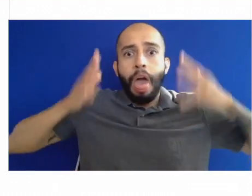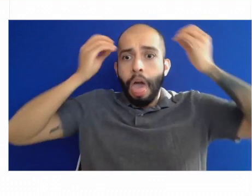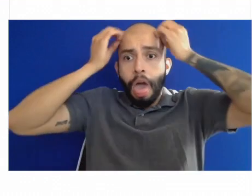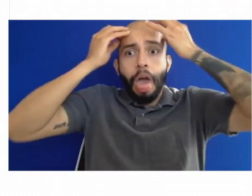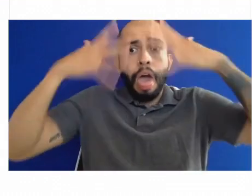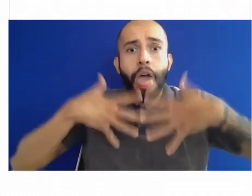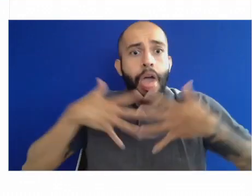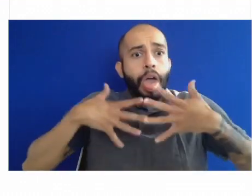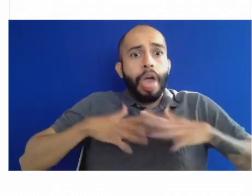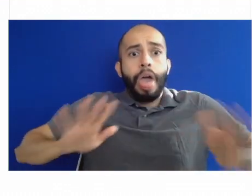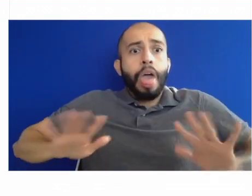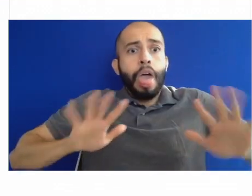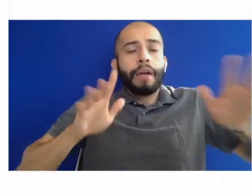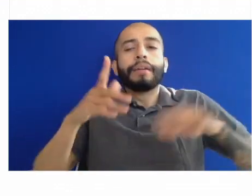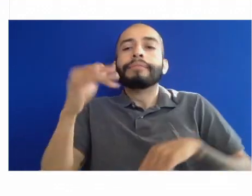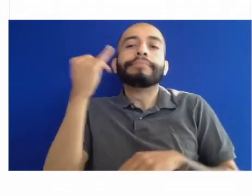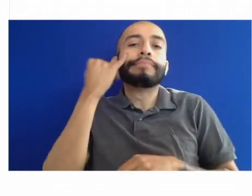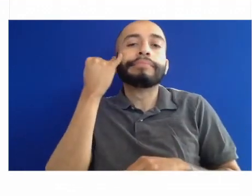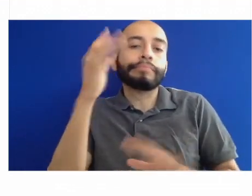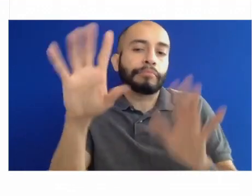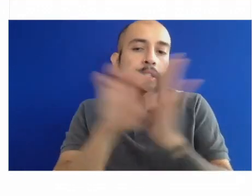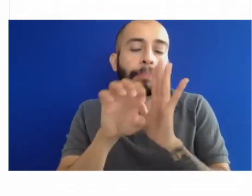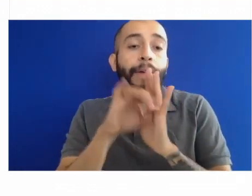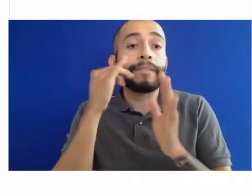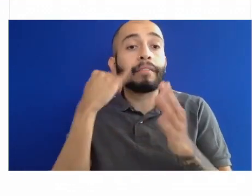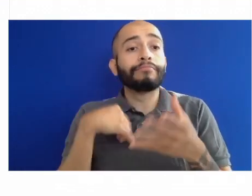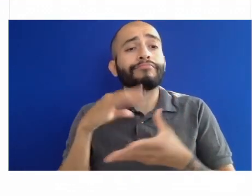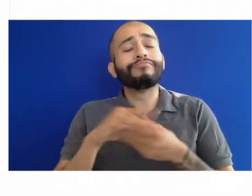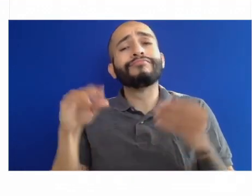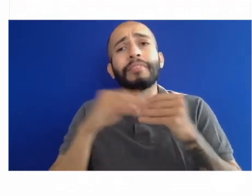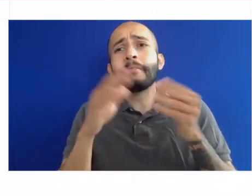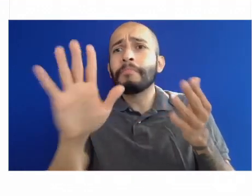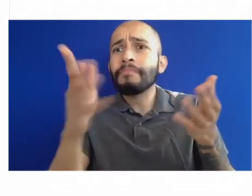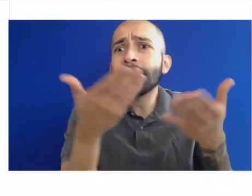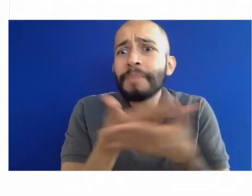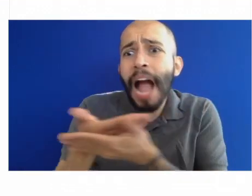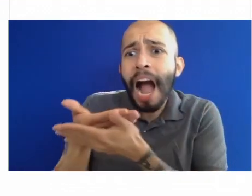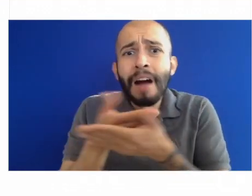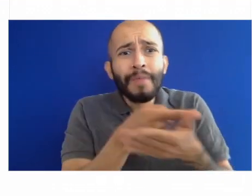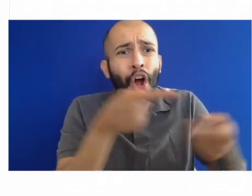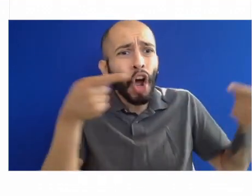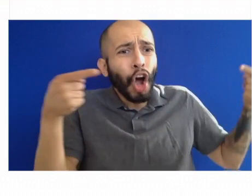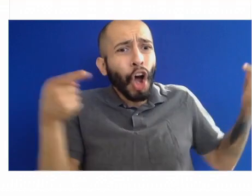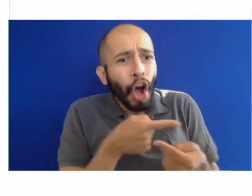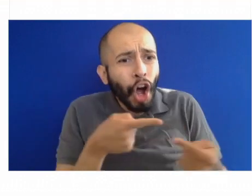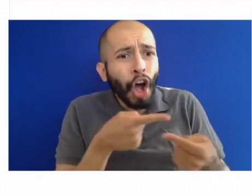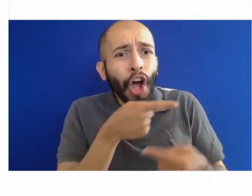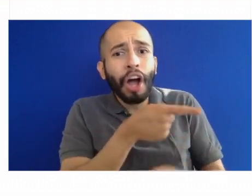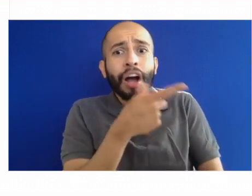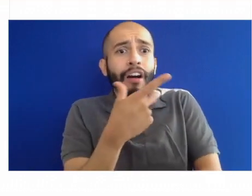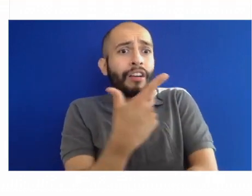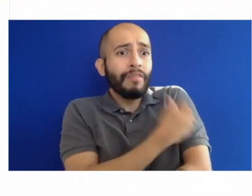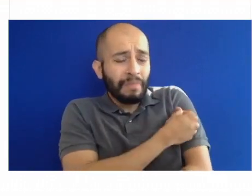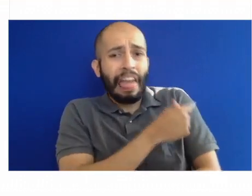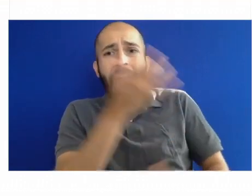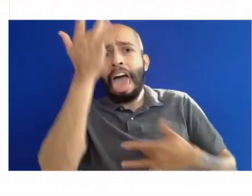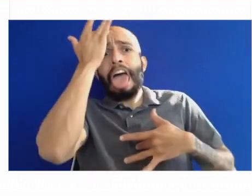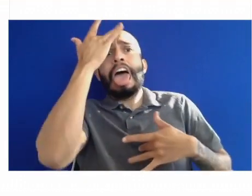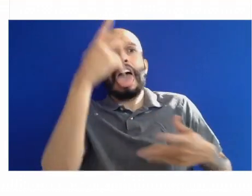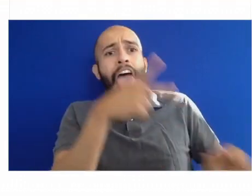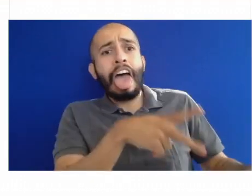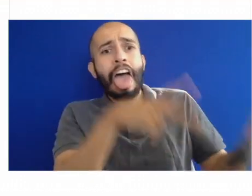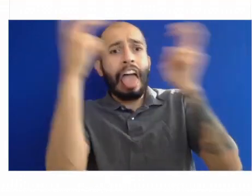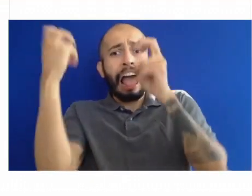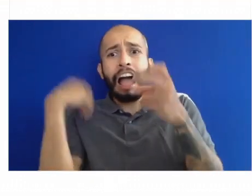vaccine, right? And I interview the mother, and I make it a whole emotional story, and everyone's crying, etc. I'm not really lying, but I am sort